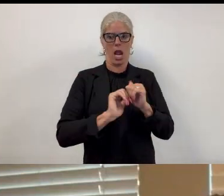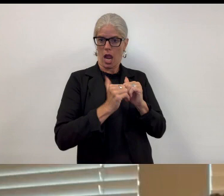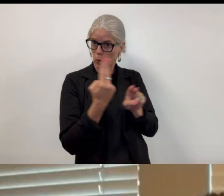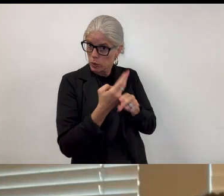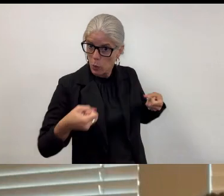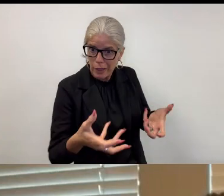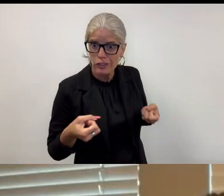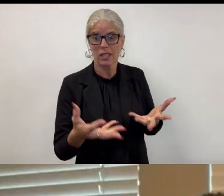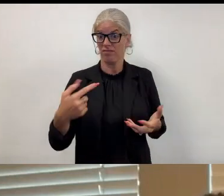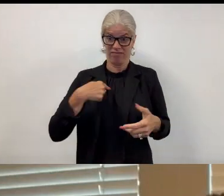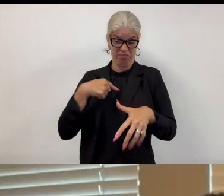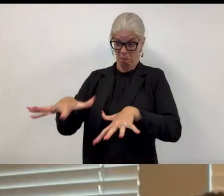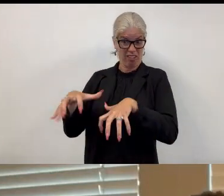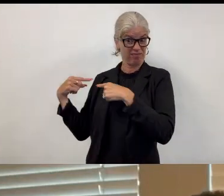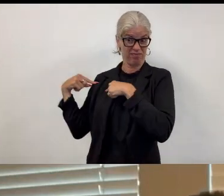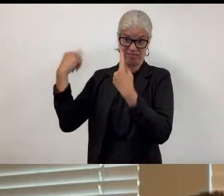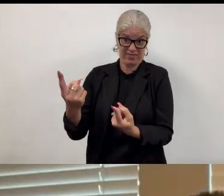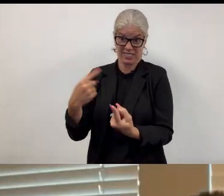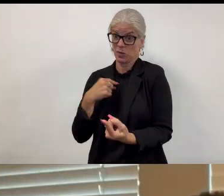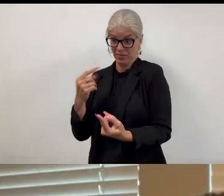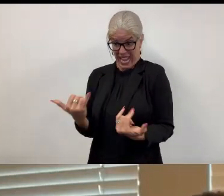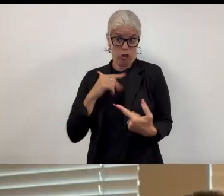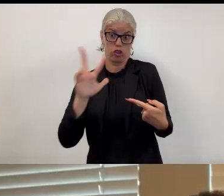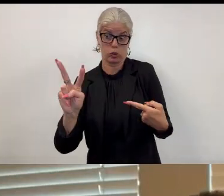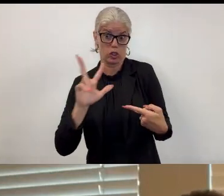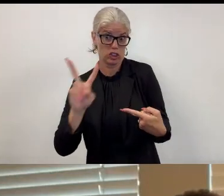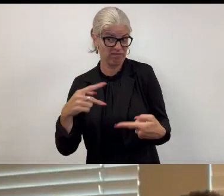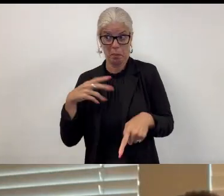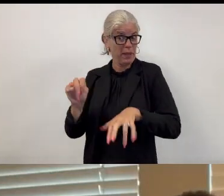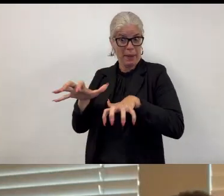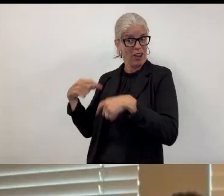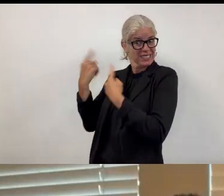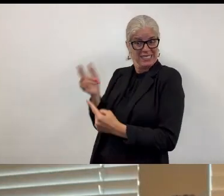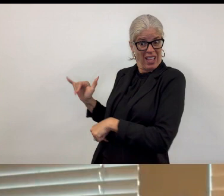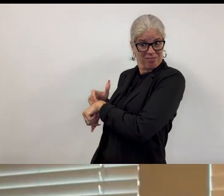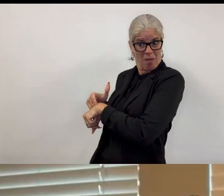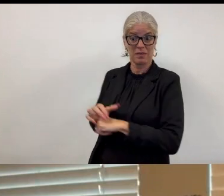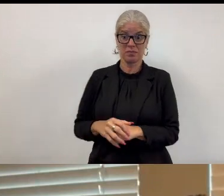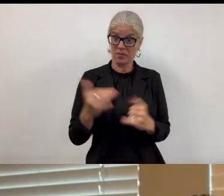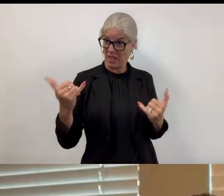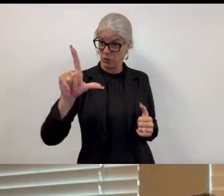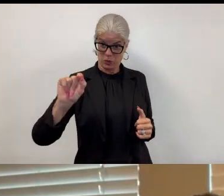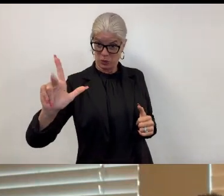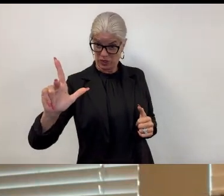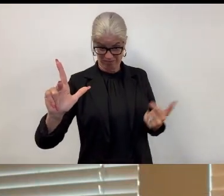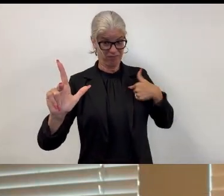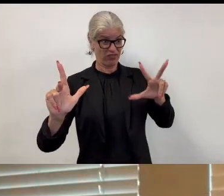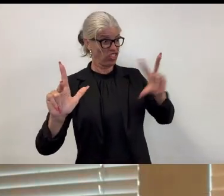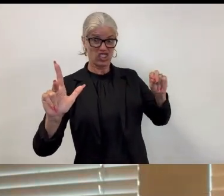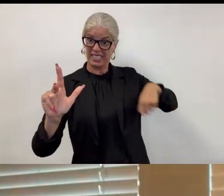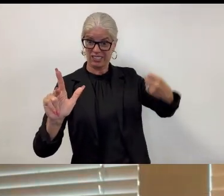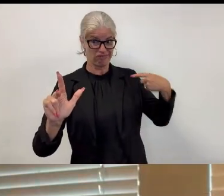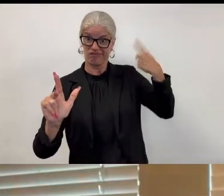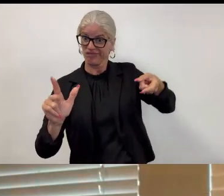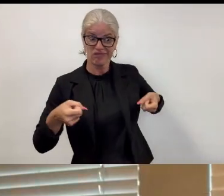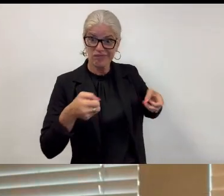began learning how to use a wheelchair, and I've been paralyzed ever since. I'm 32 as we sit here today in 2023. So going on almost